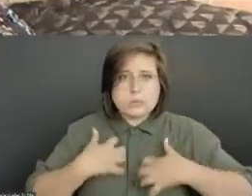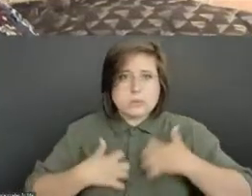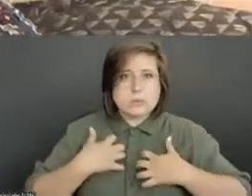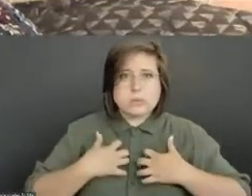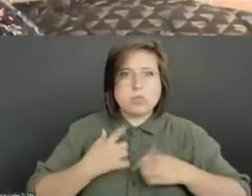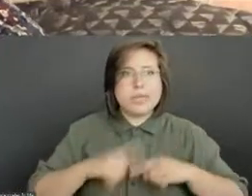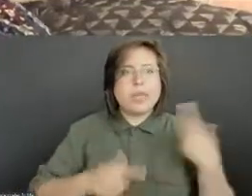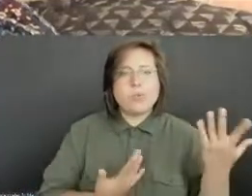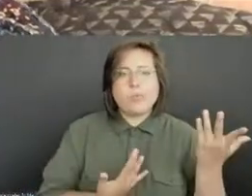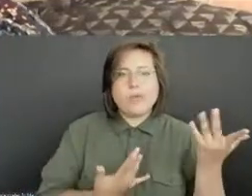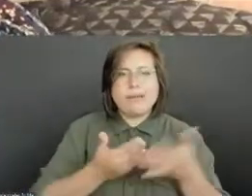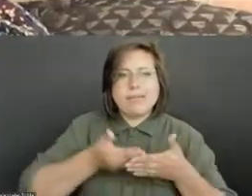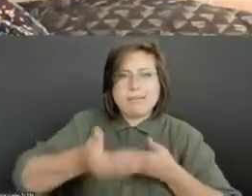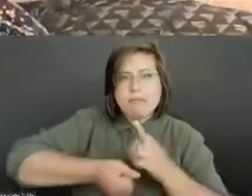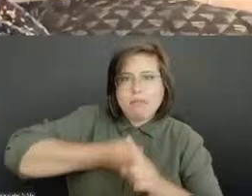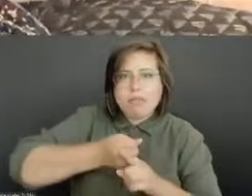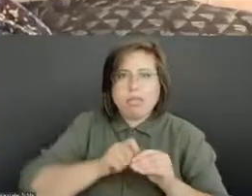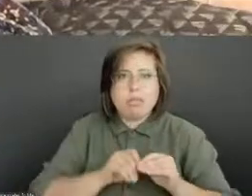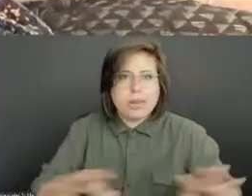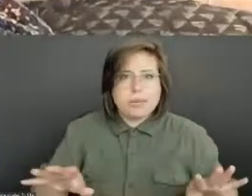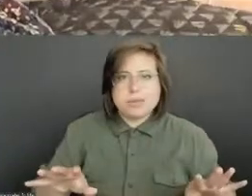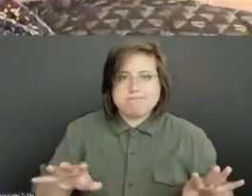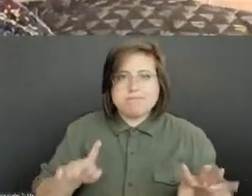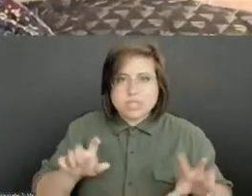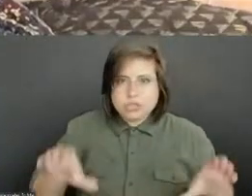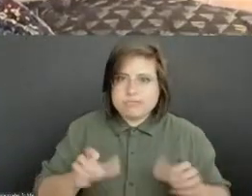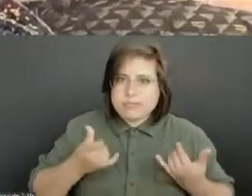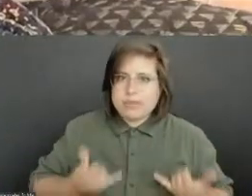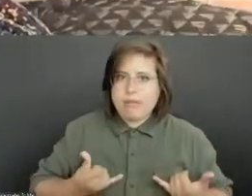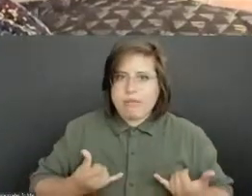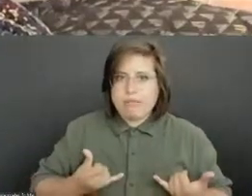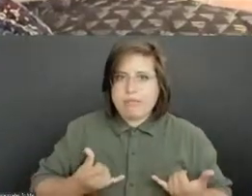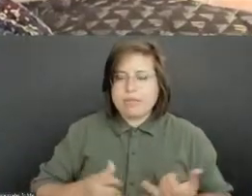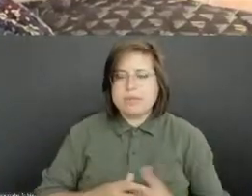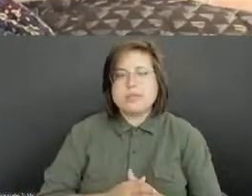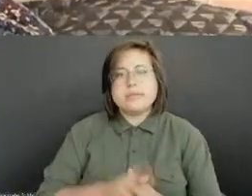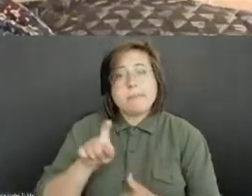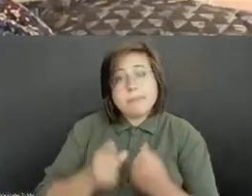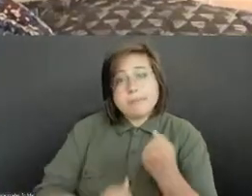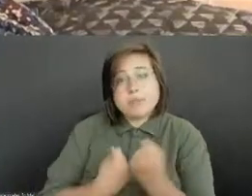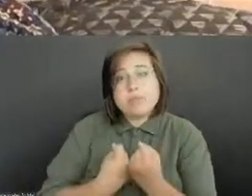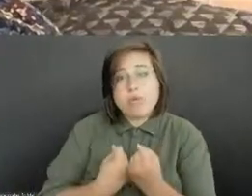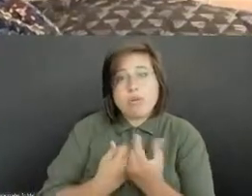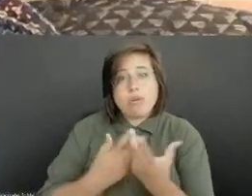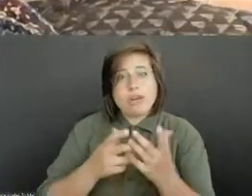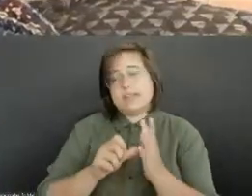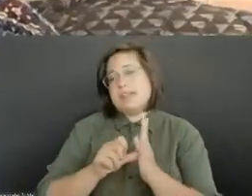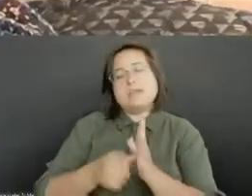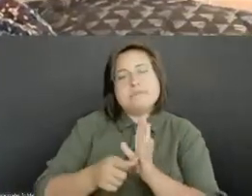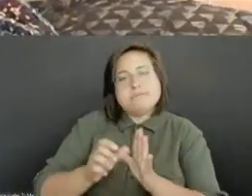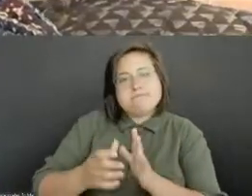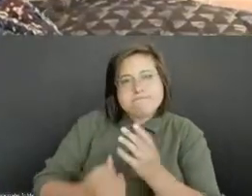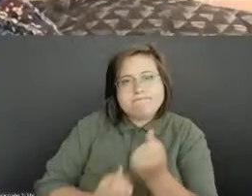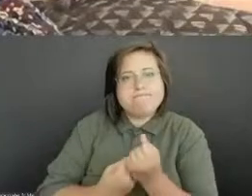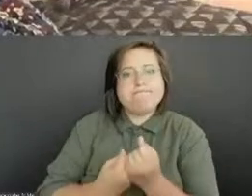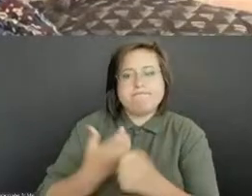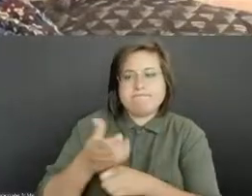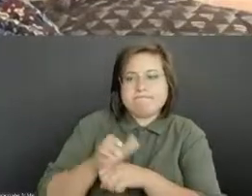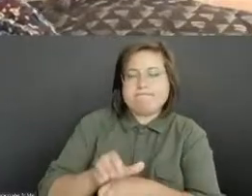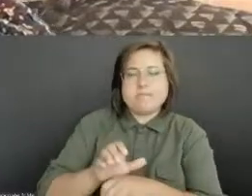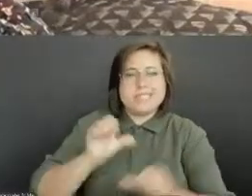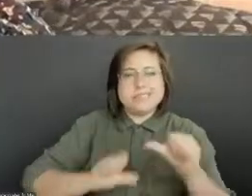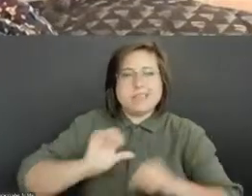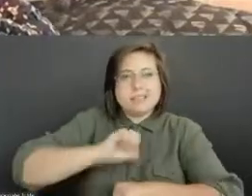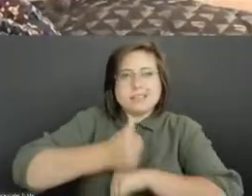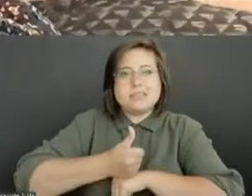pandemic. We need to act now. We need to support and enforce science-based guidelines and protocols for